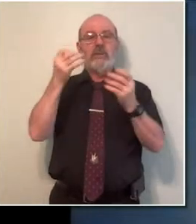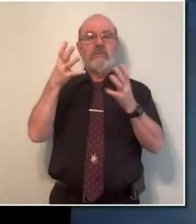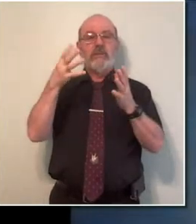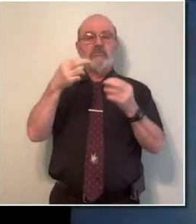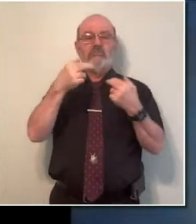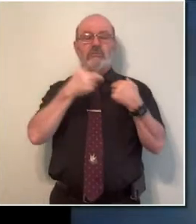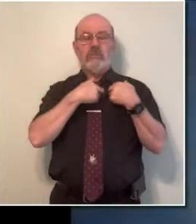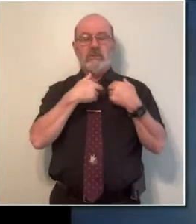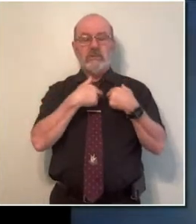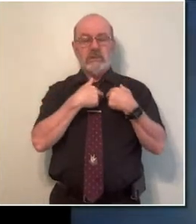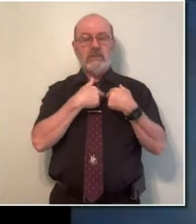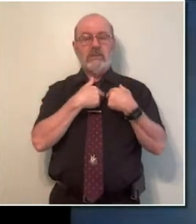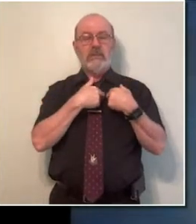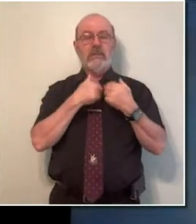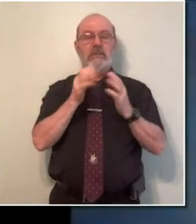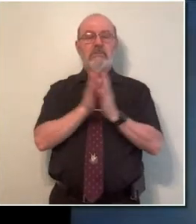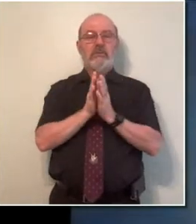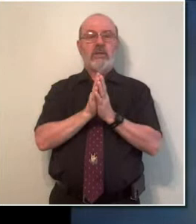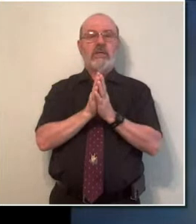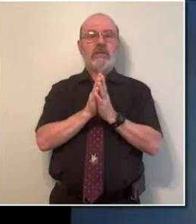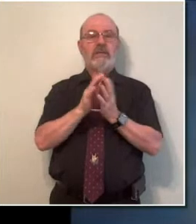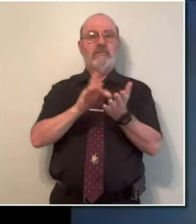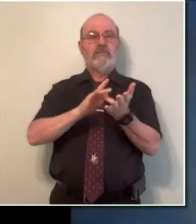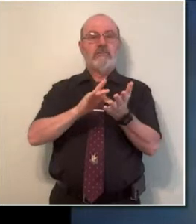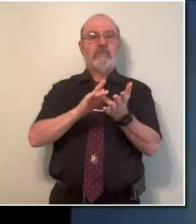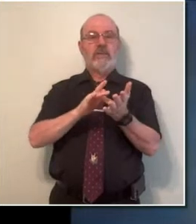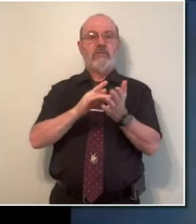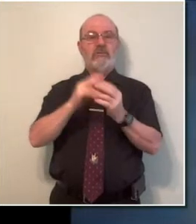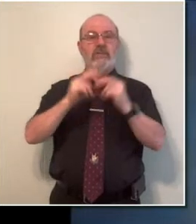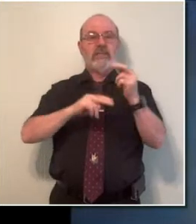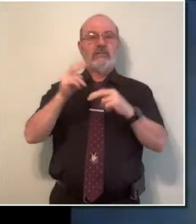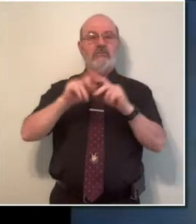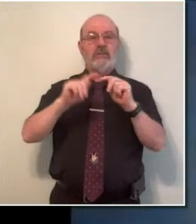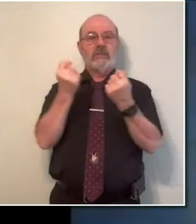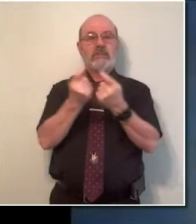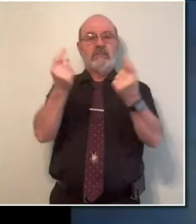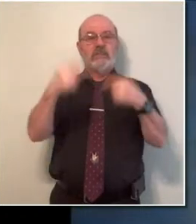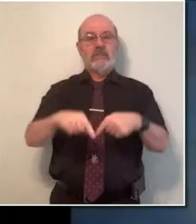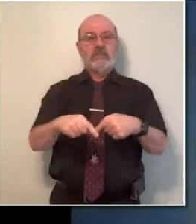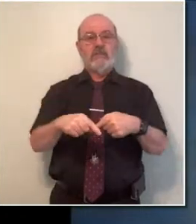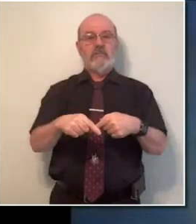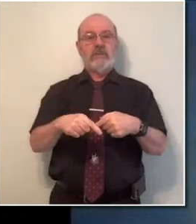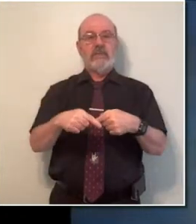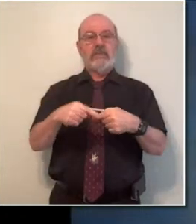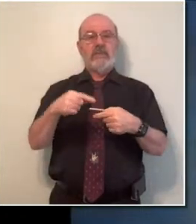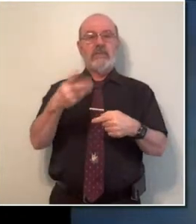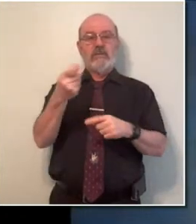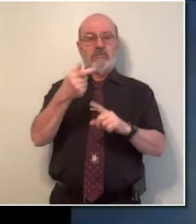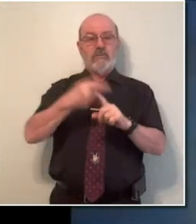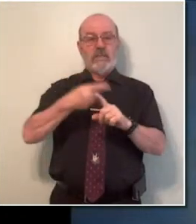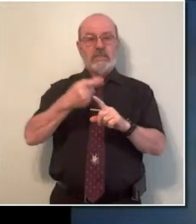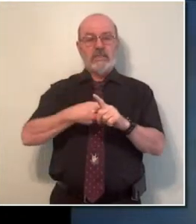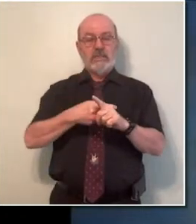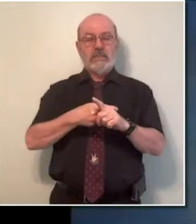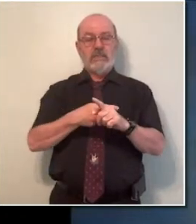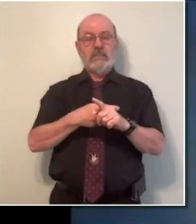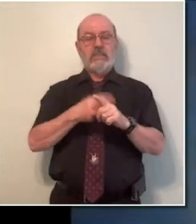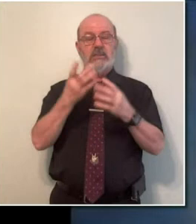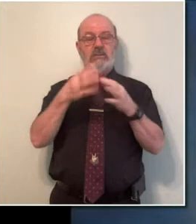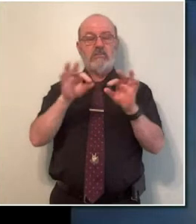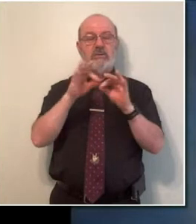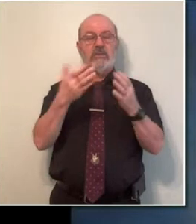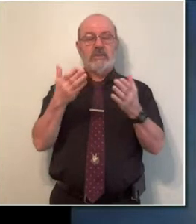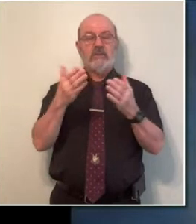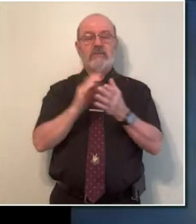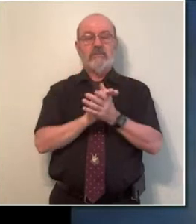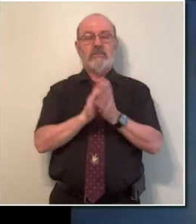responsibilities. Pray for medical and construction teams coming in the next few months. So those are important events.